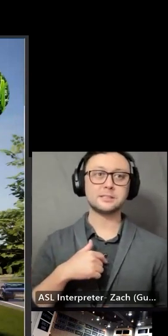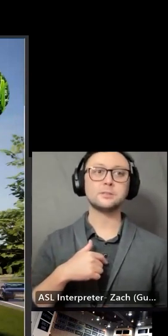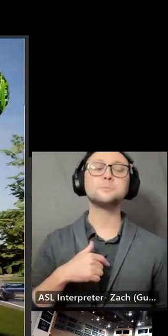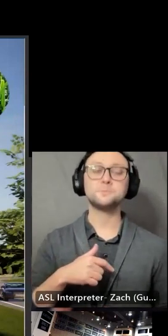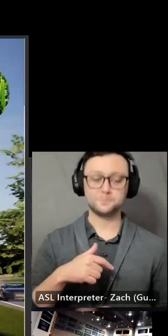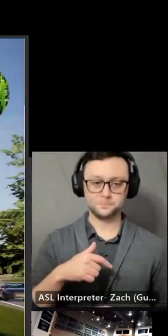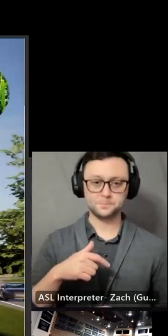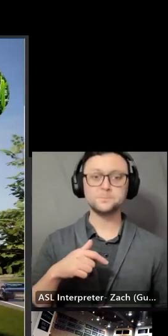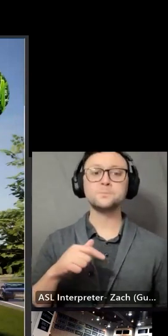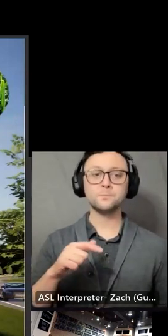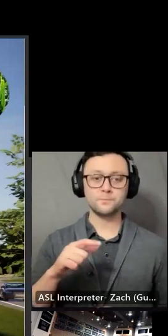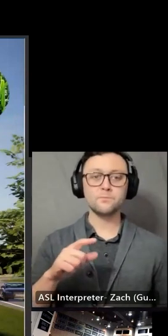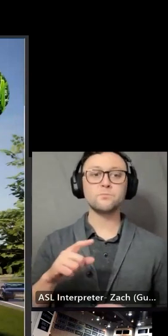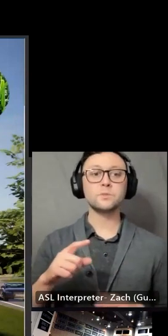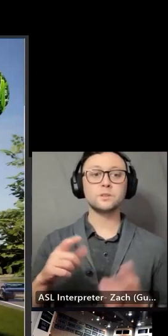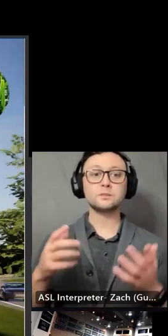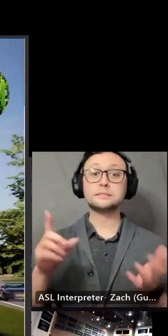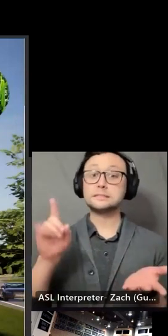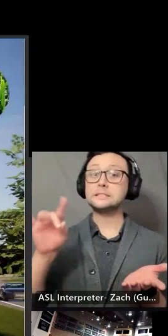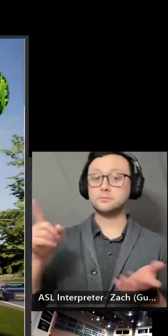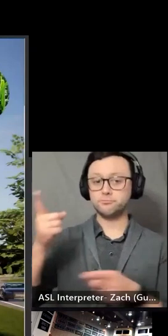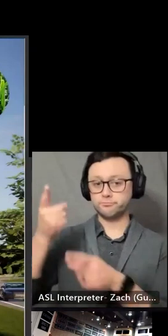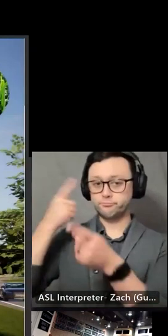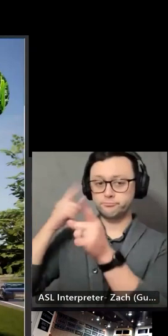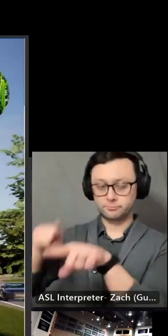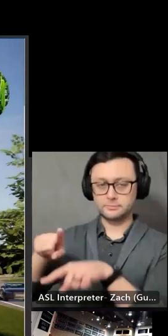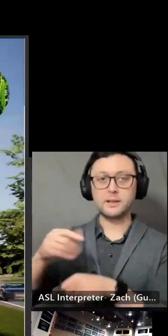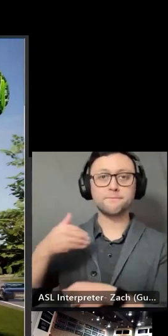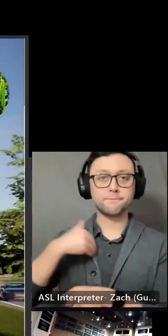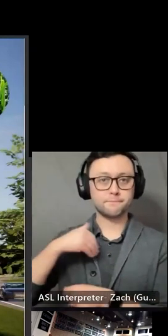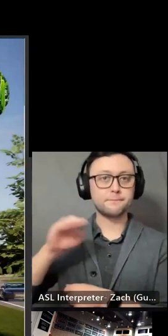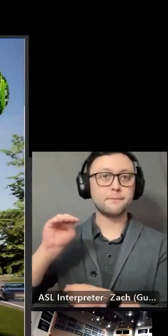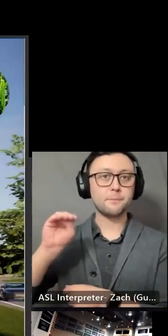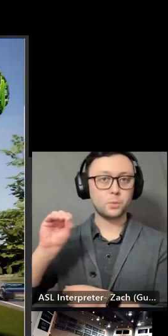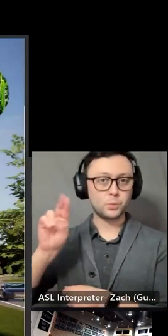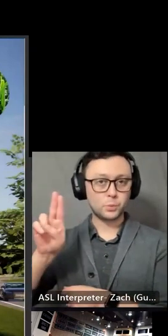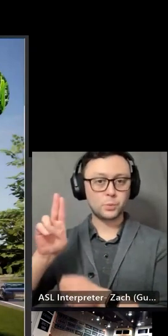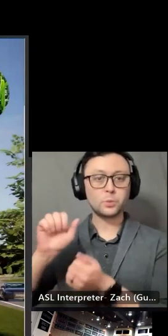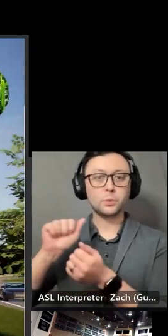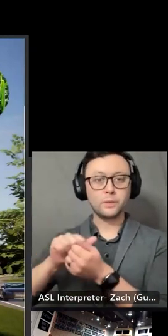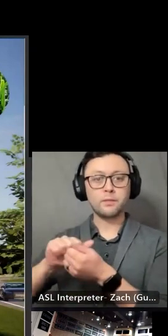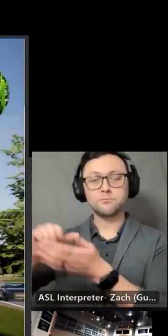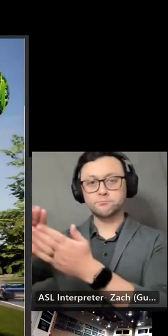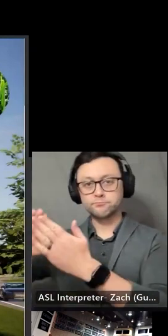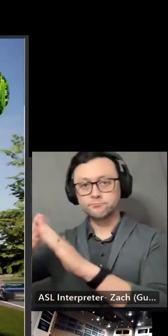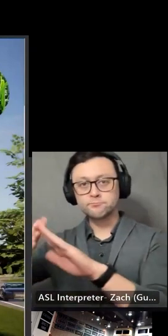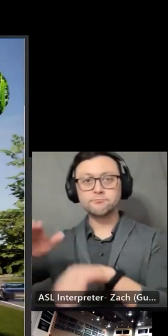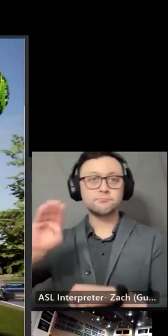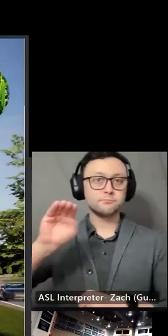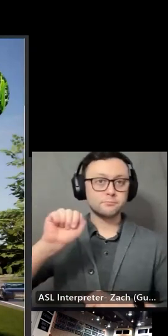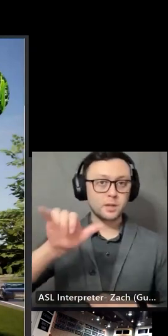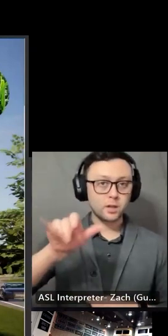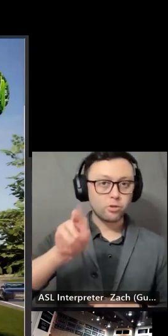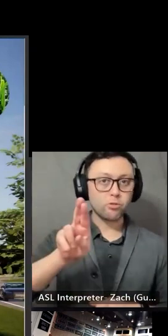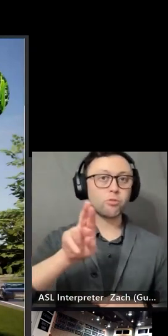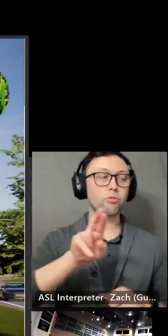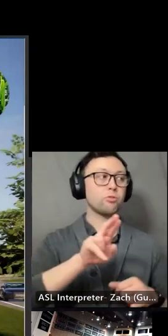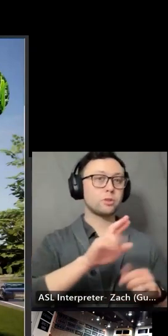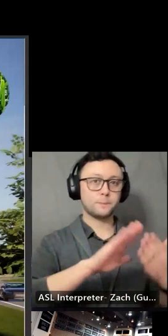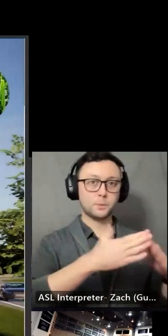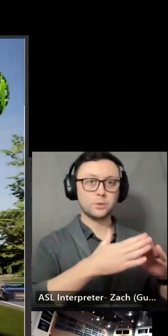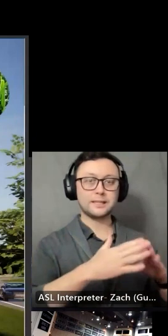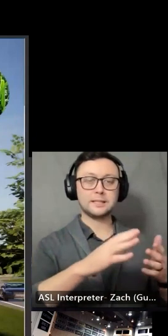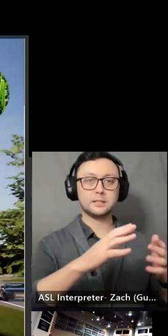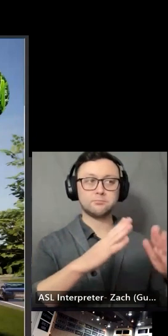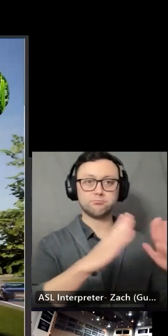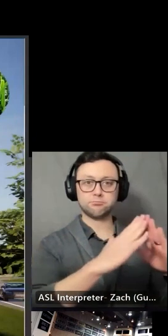understanding between ourselves and the mayor and CPA and other parties to bring to this community a